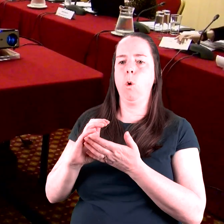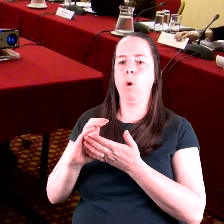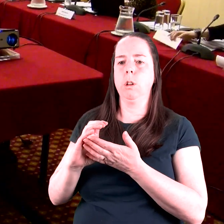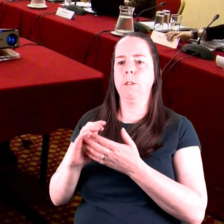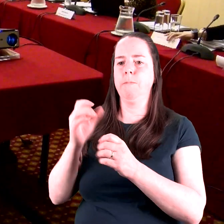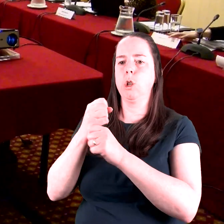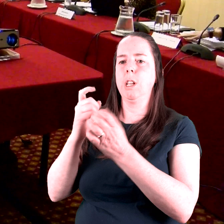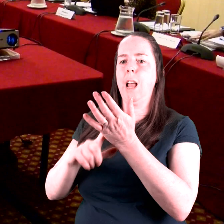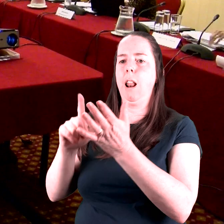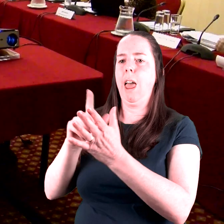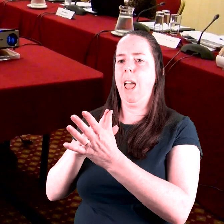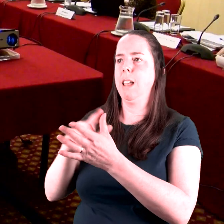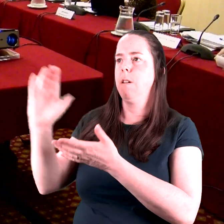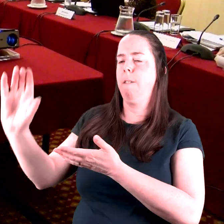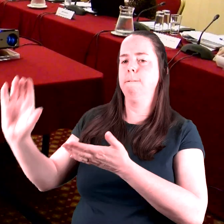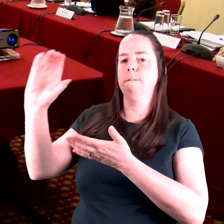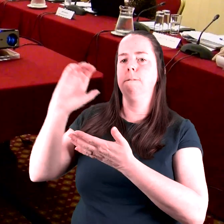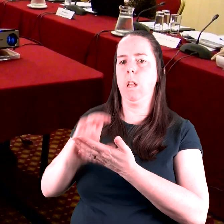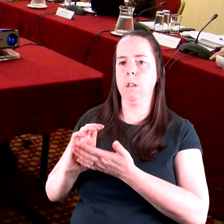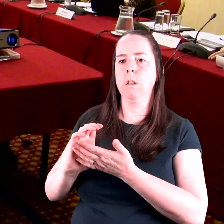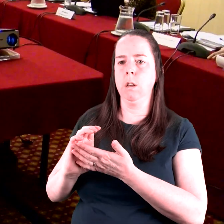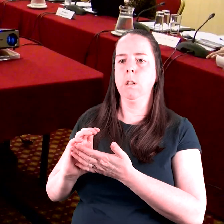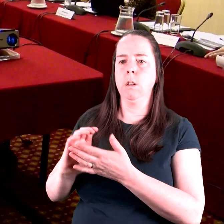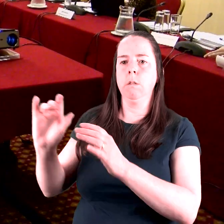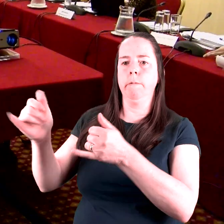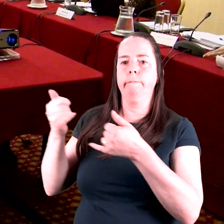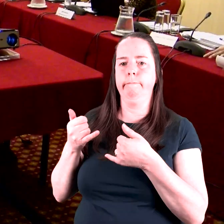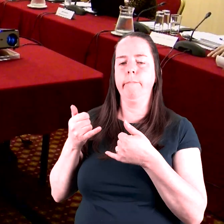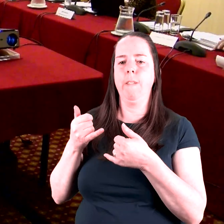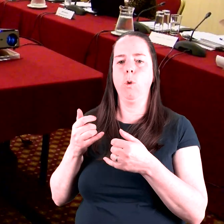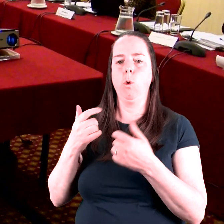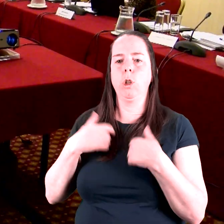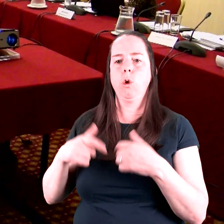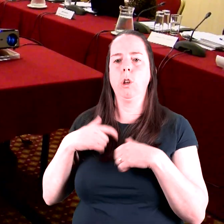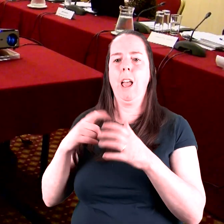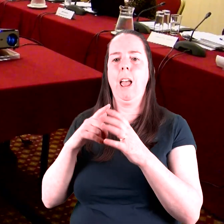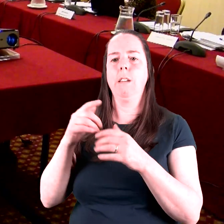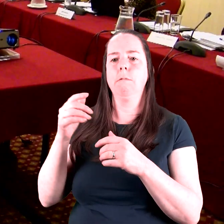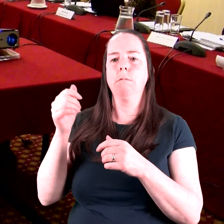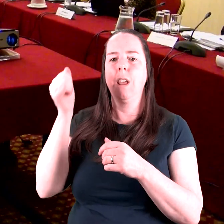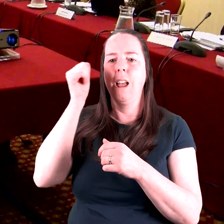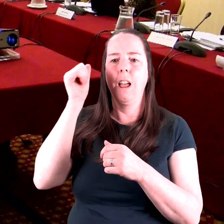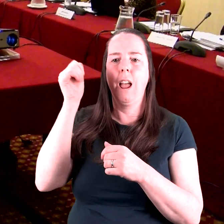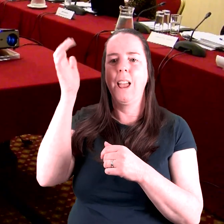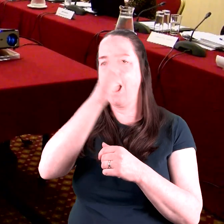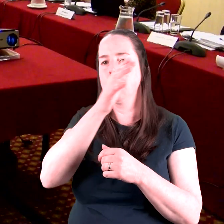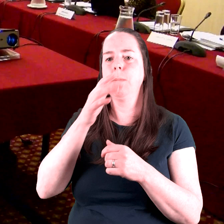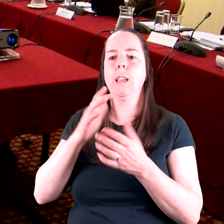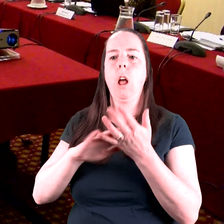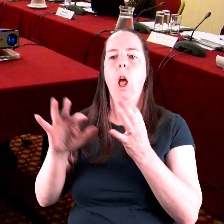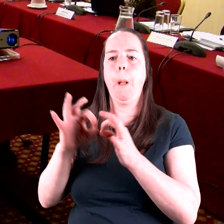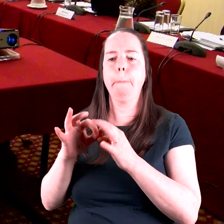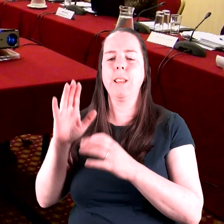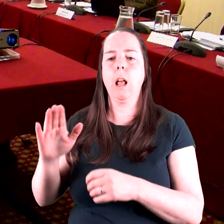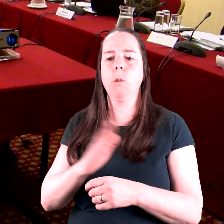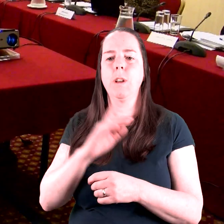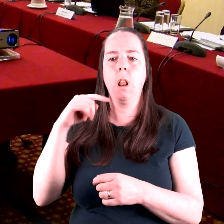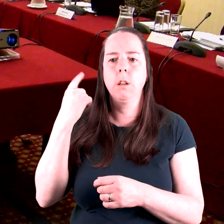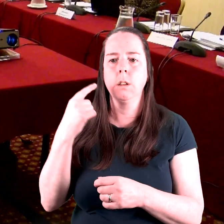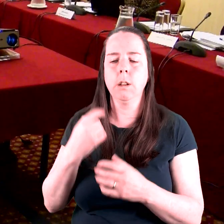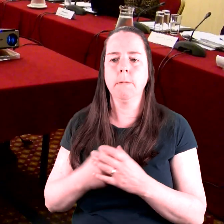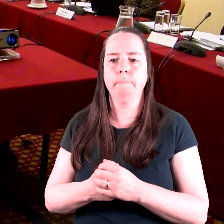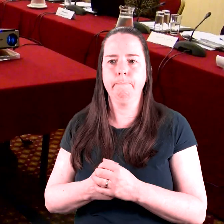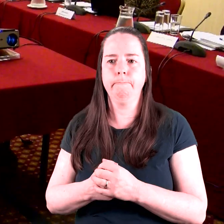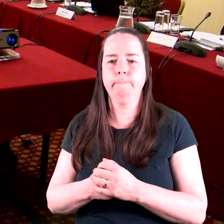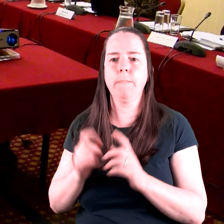just been awarded funding from the GLA for a social care academy hub in South West London as well.